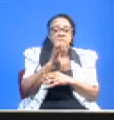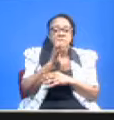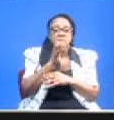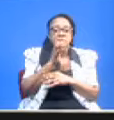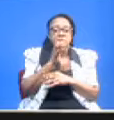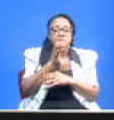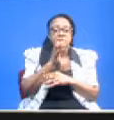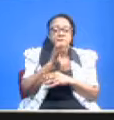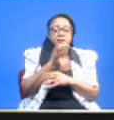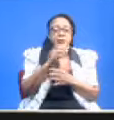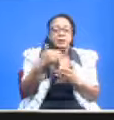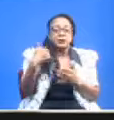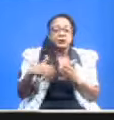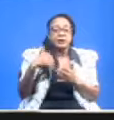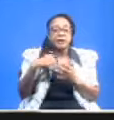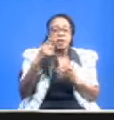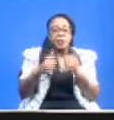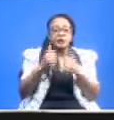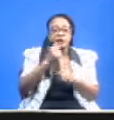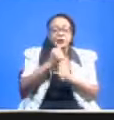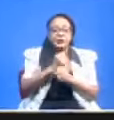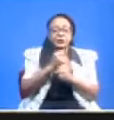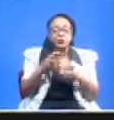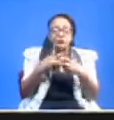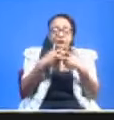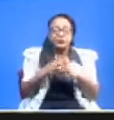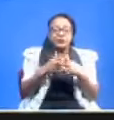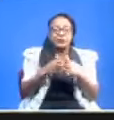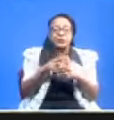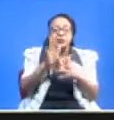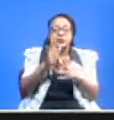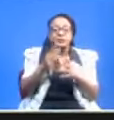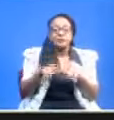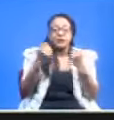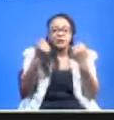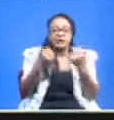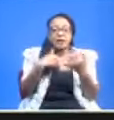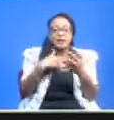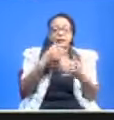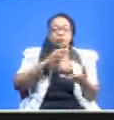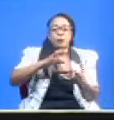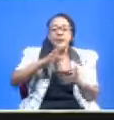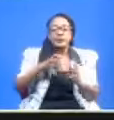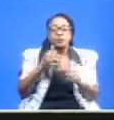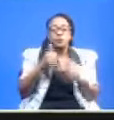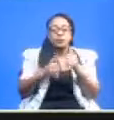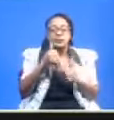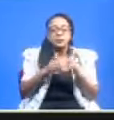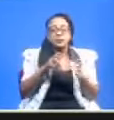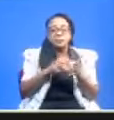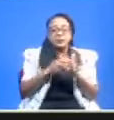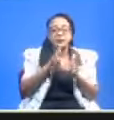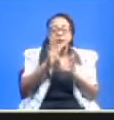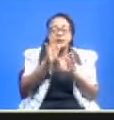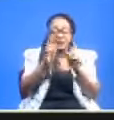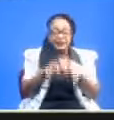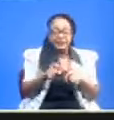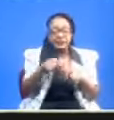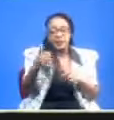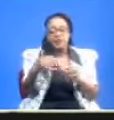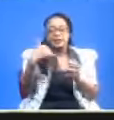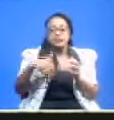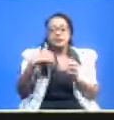The surgery performed on Henry to fix his fractured femur resulted in complications, which means he needs corrective surgery for him to fully